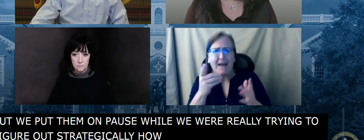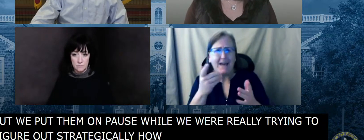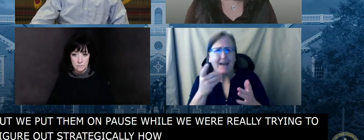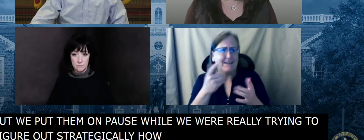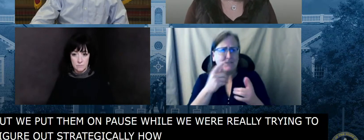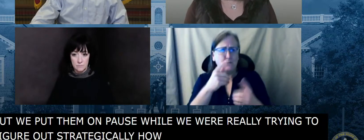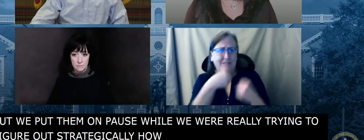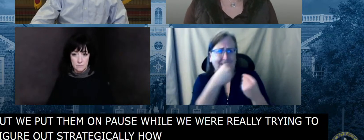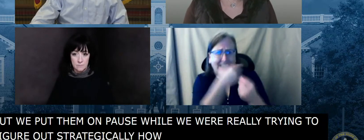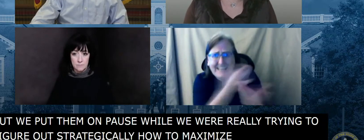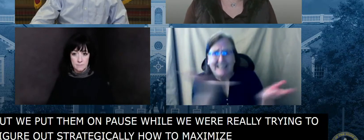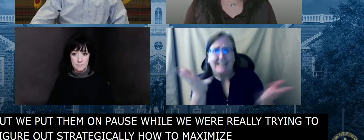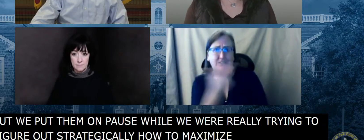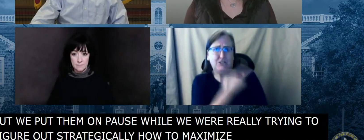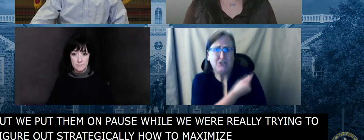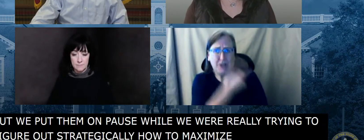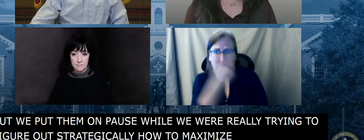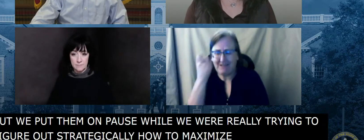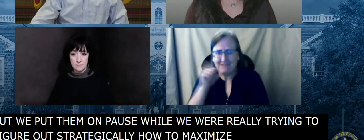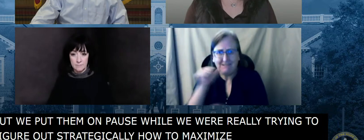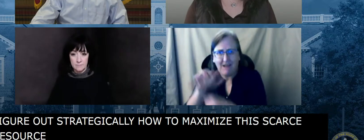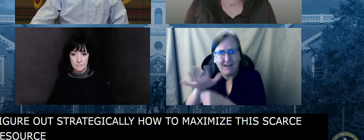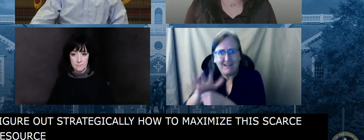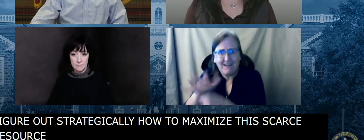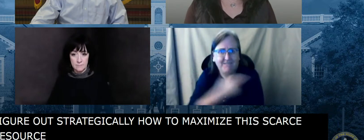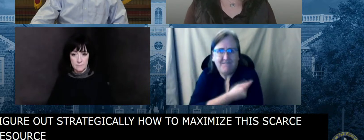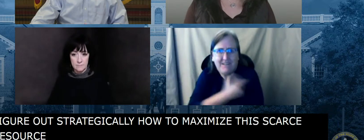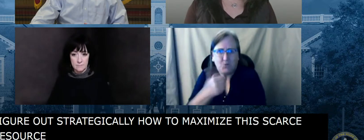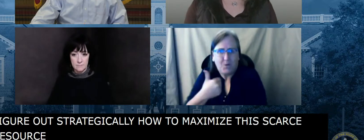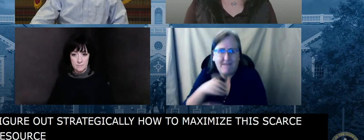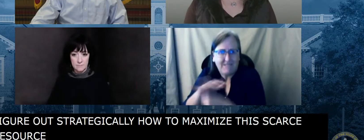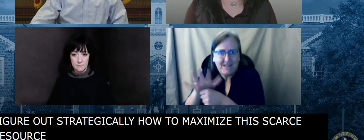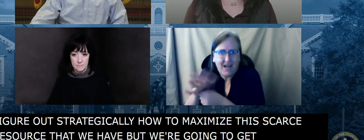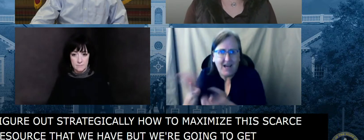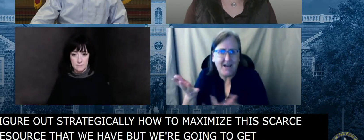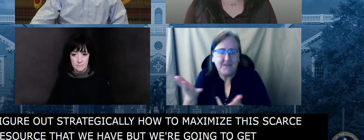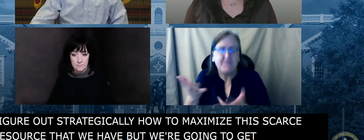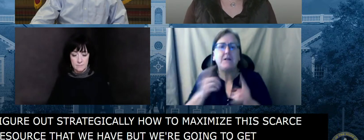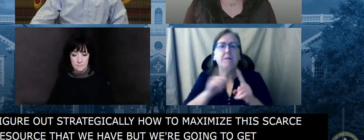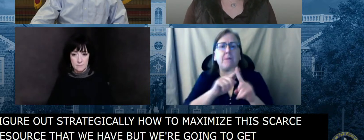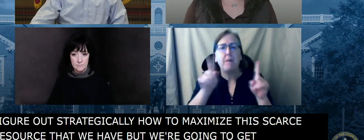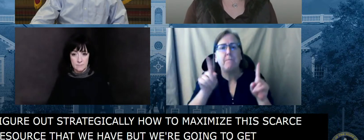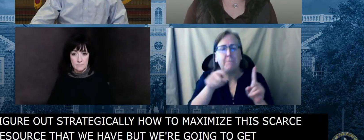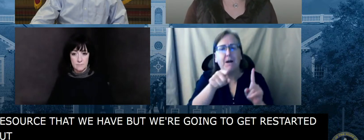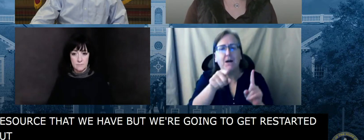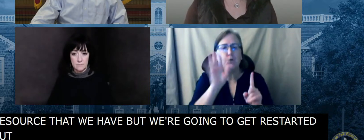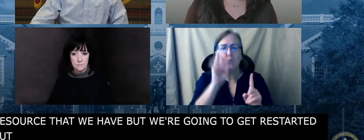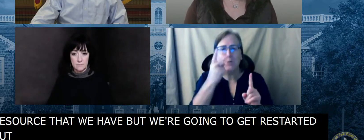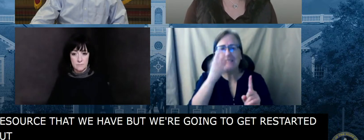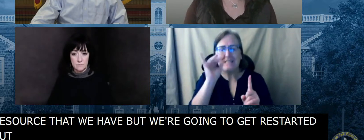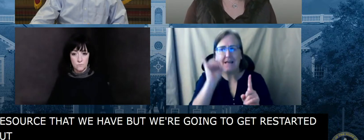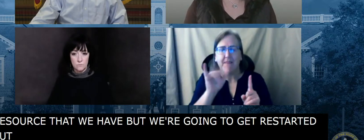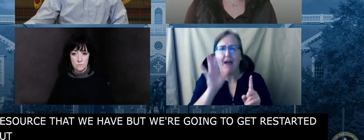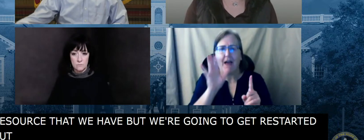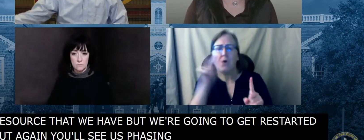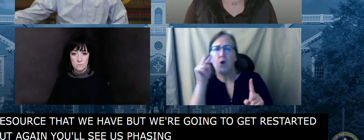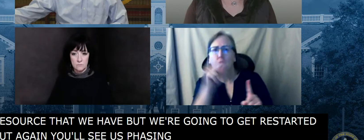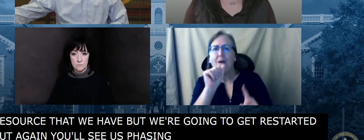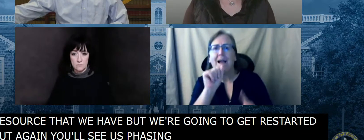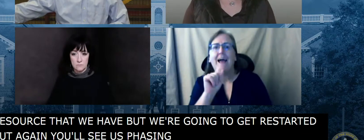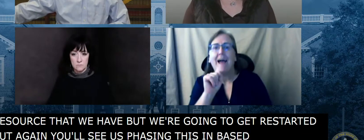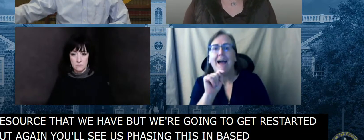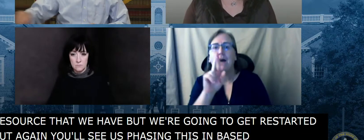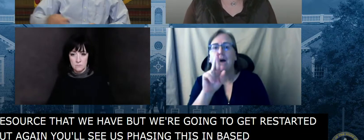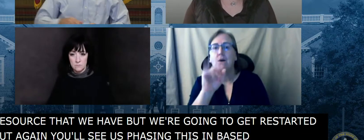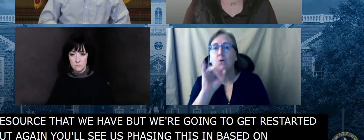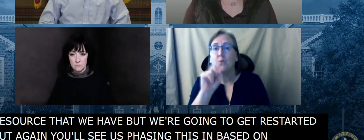resource that we have? But we are going to get restarted. But again, you'll see us phasing this in based on risk. So